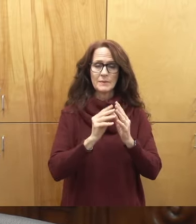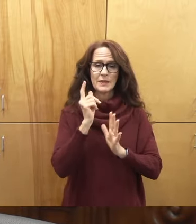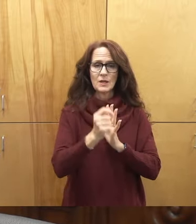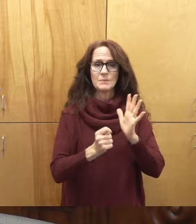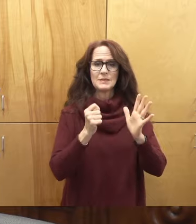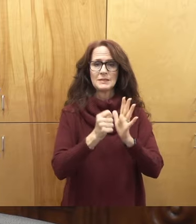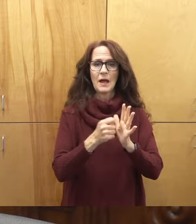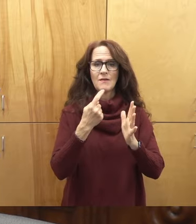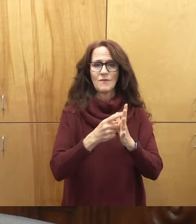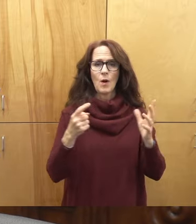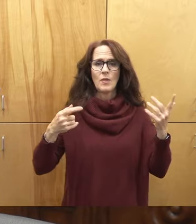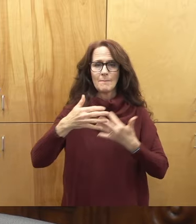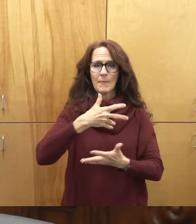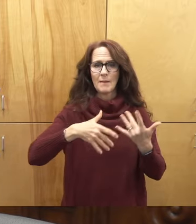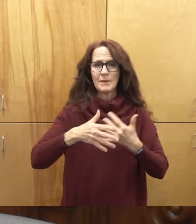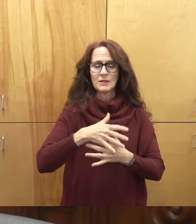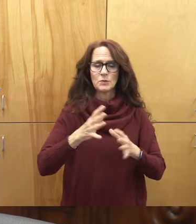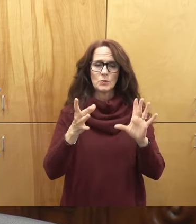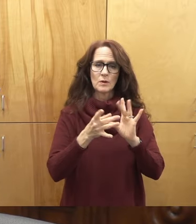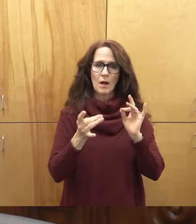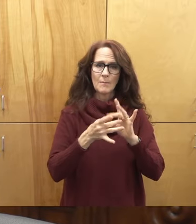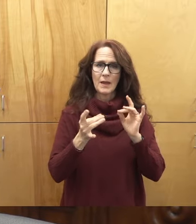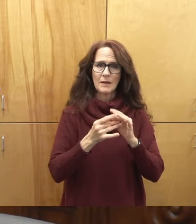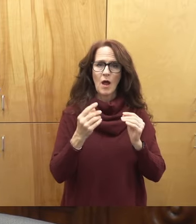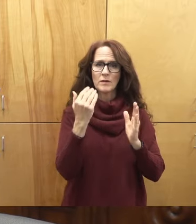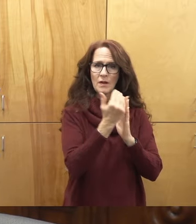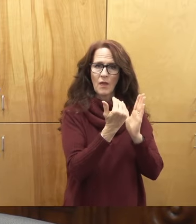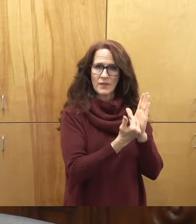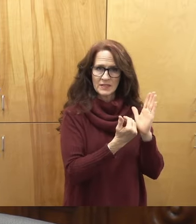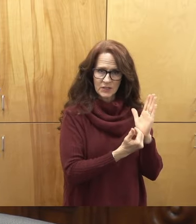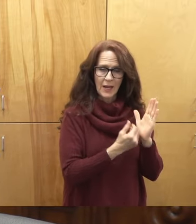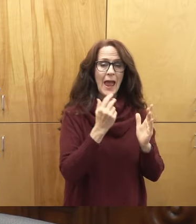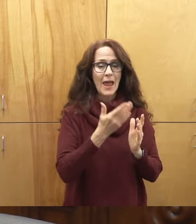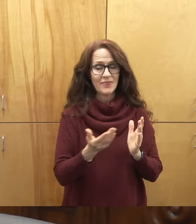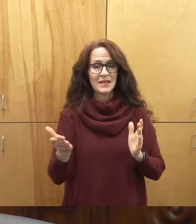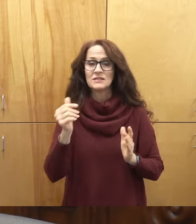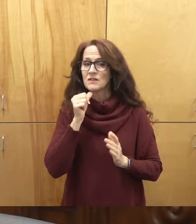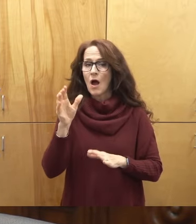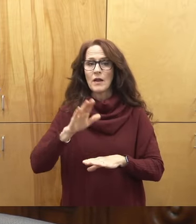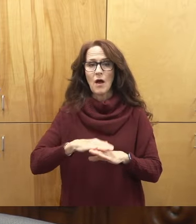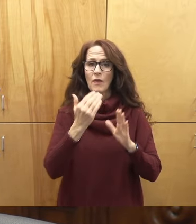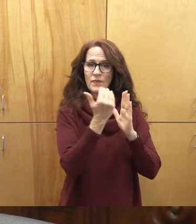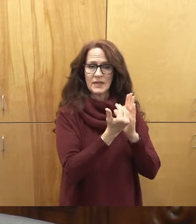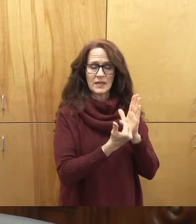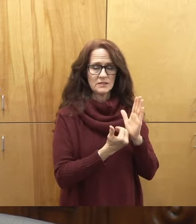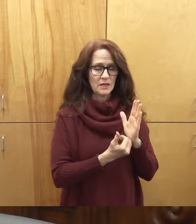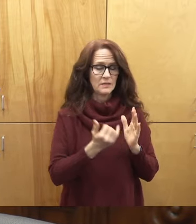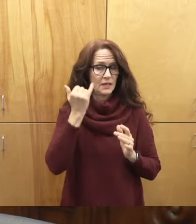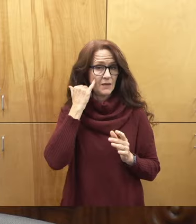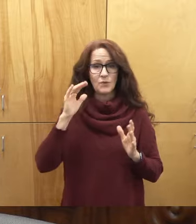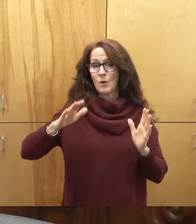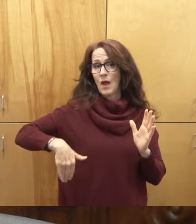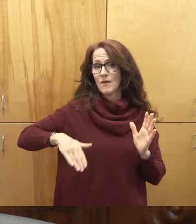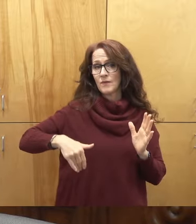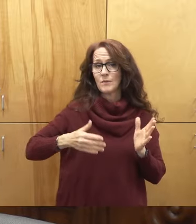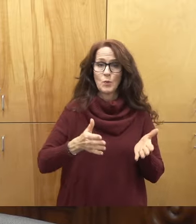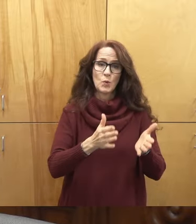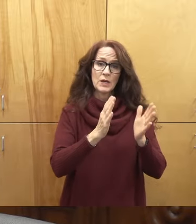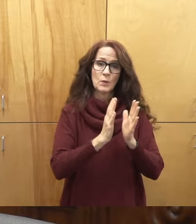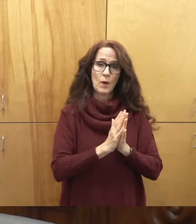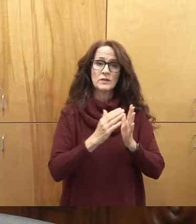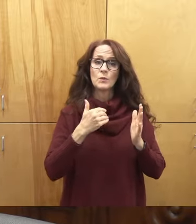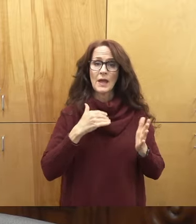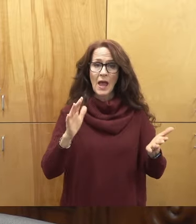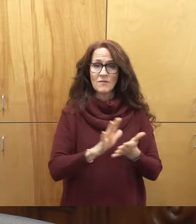to comment on matters on the agenda and matters not on the agenda. For those who have not already submitted a request, we have